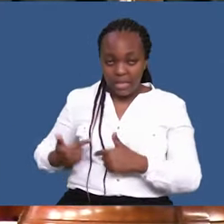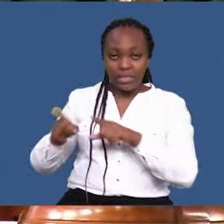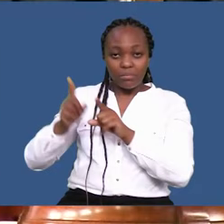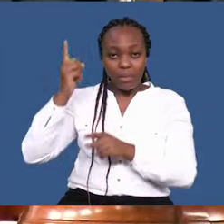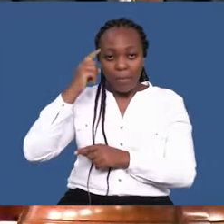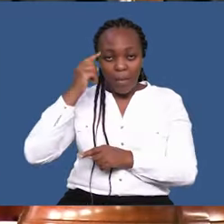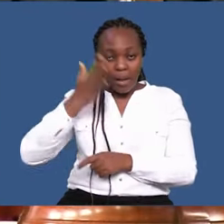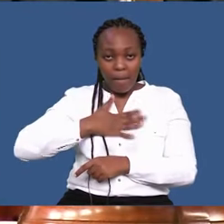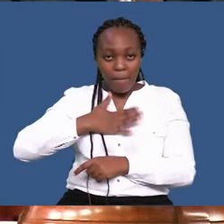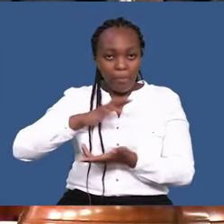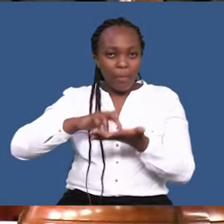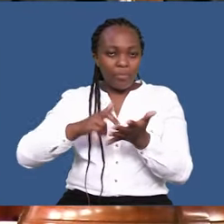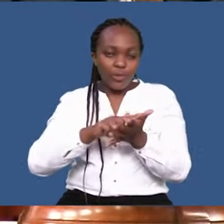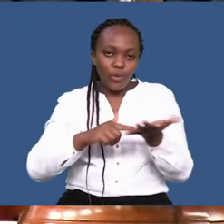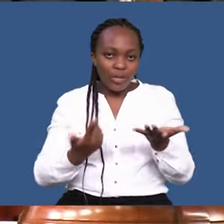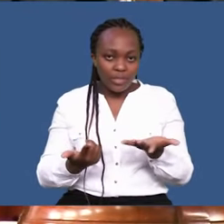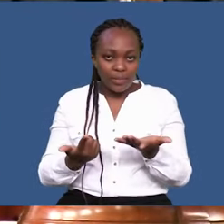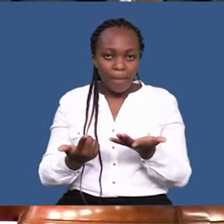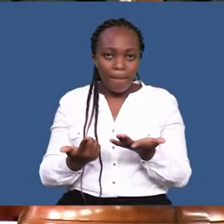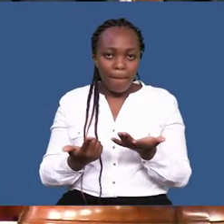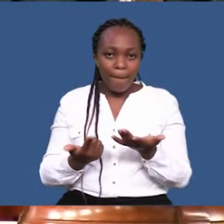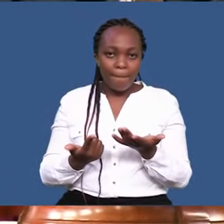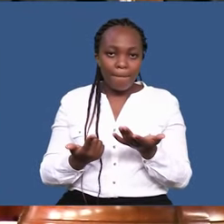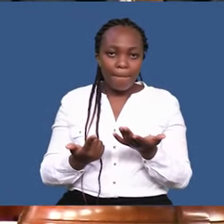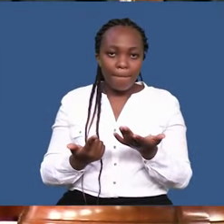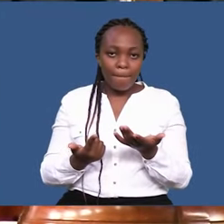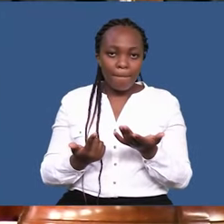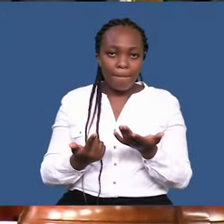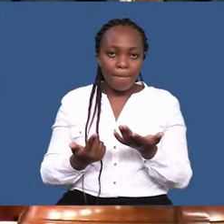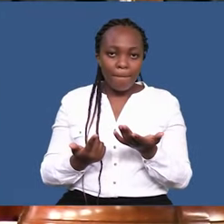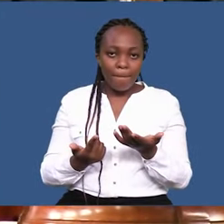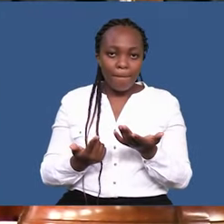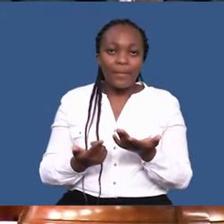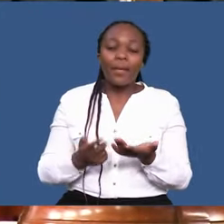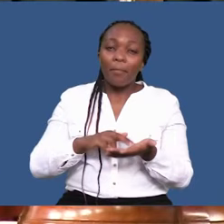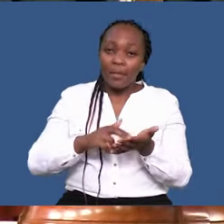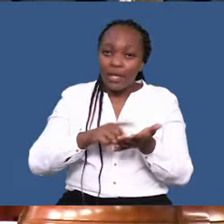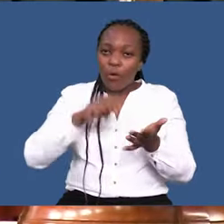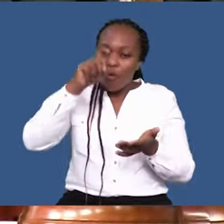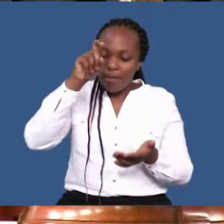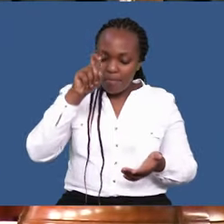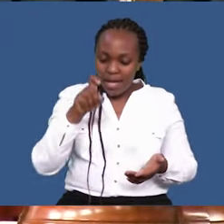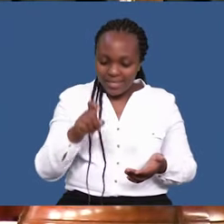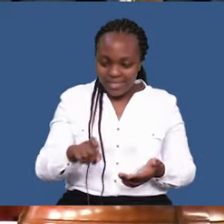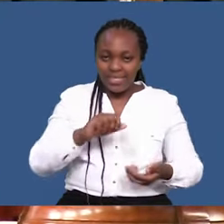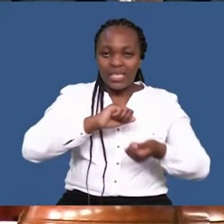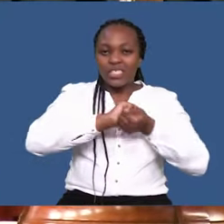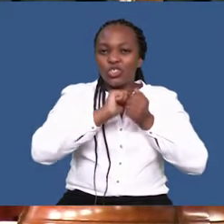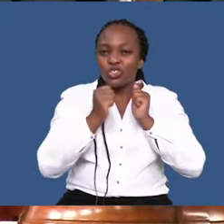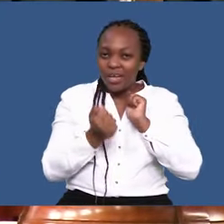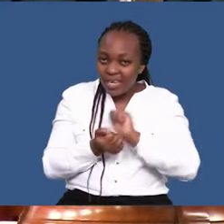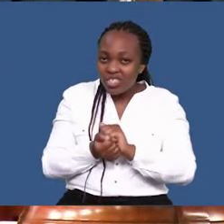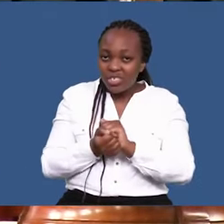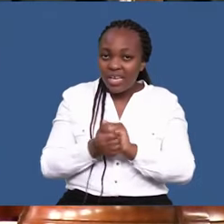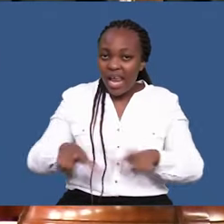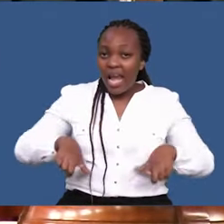is means that we also need to set a new standard. We used to live in a different